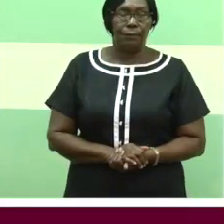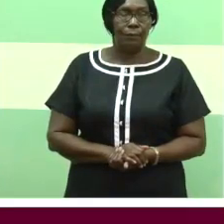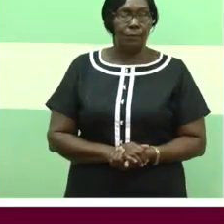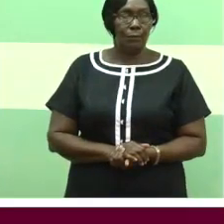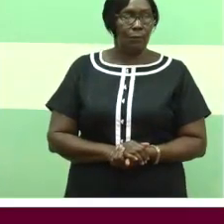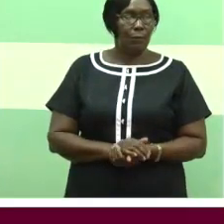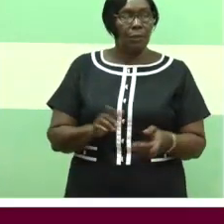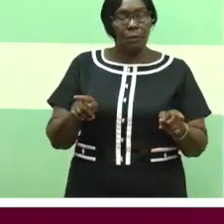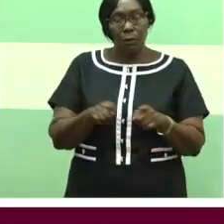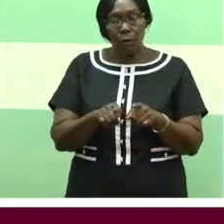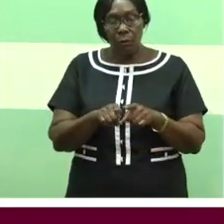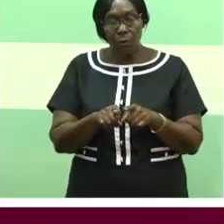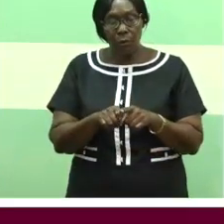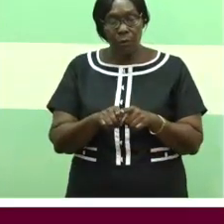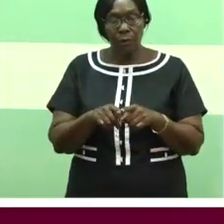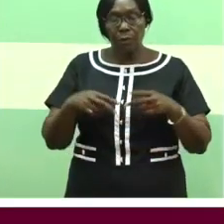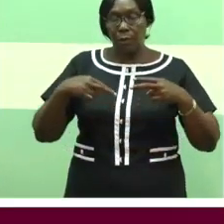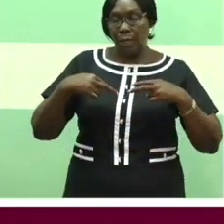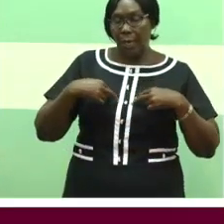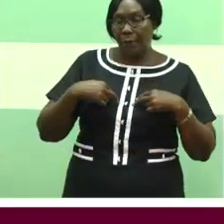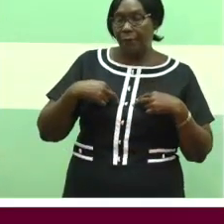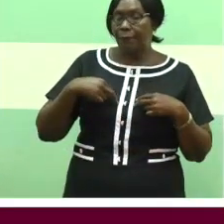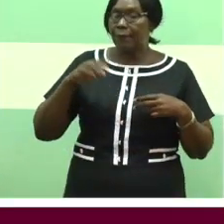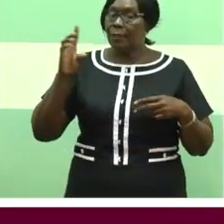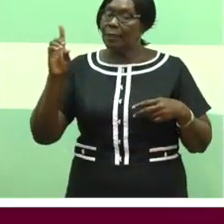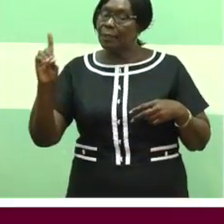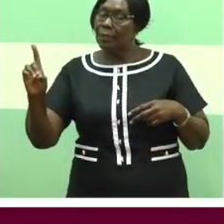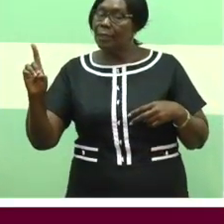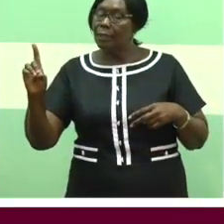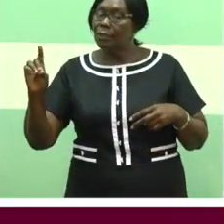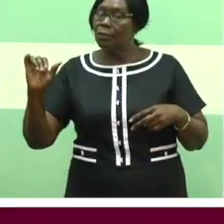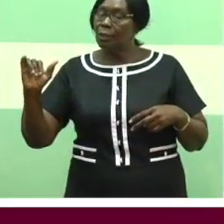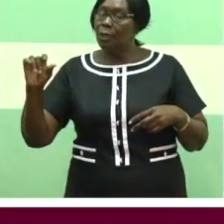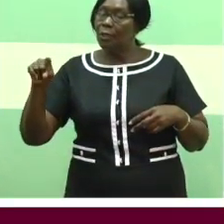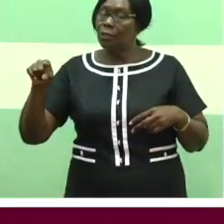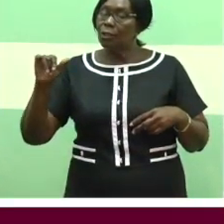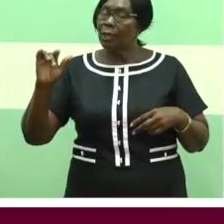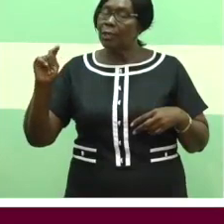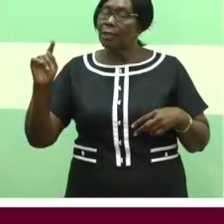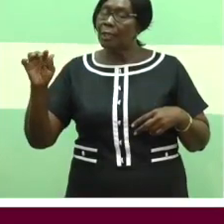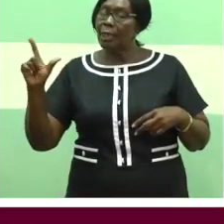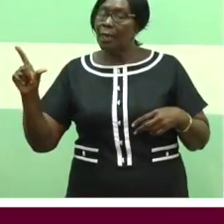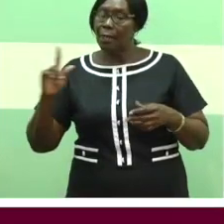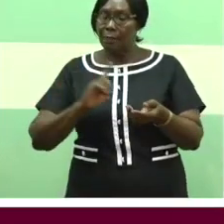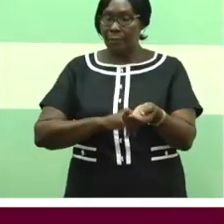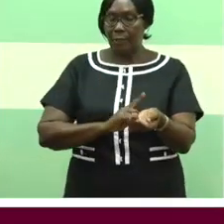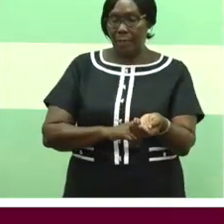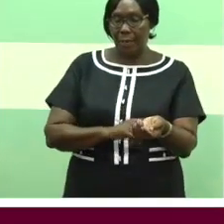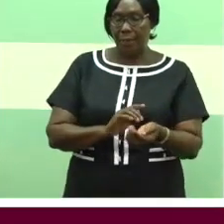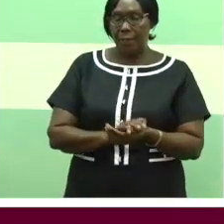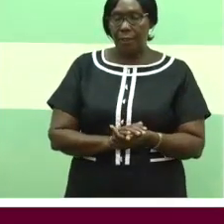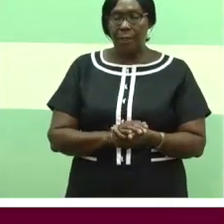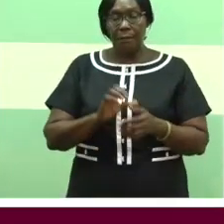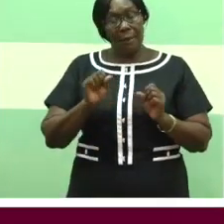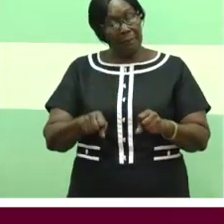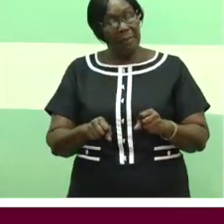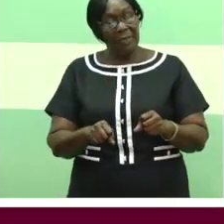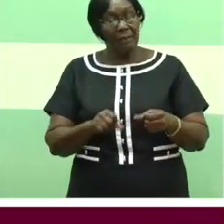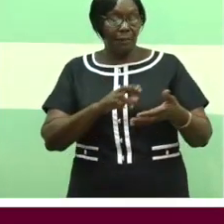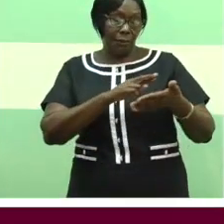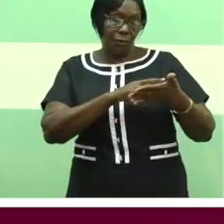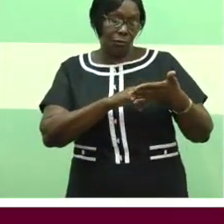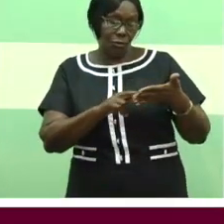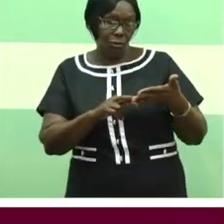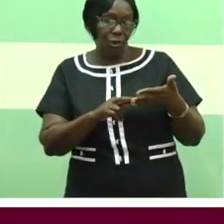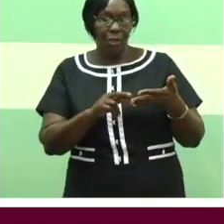And we also have the digital time. So the student may not be able to read